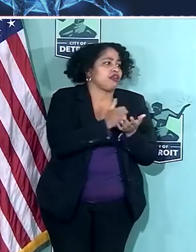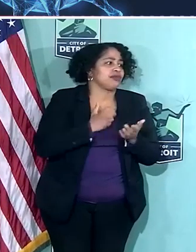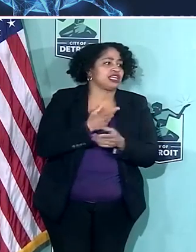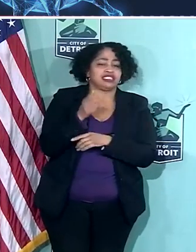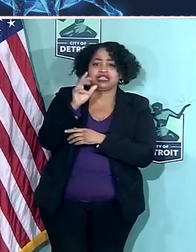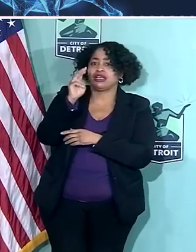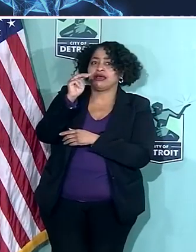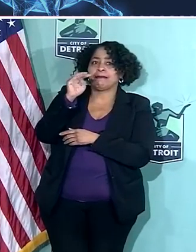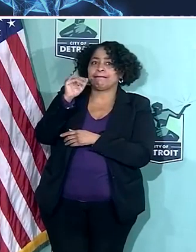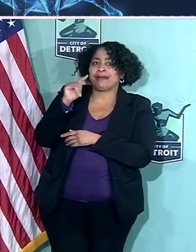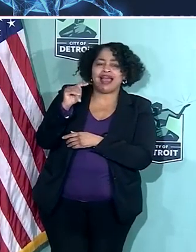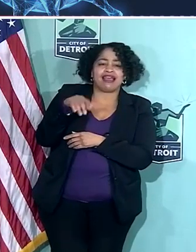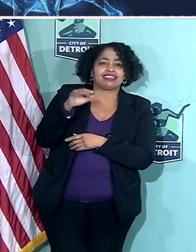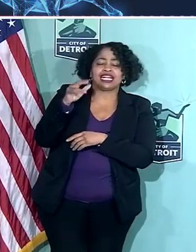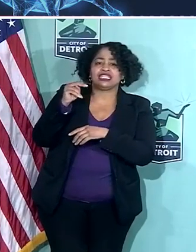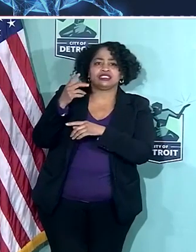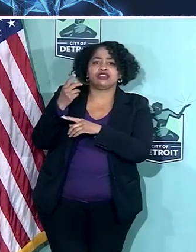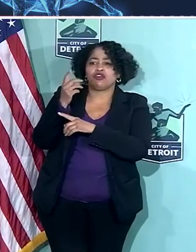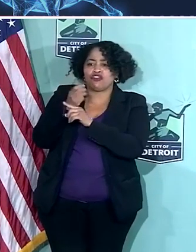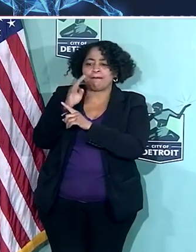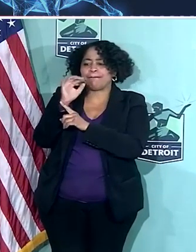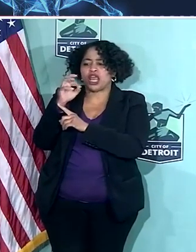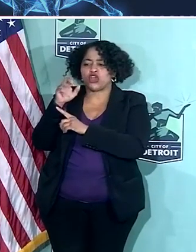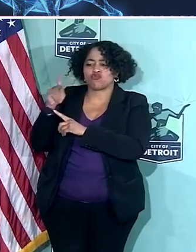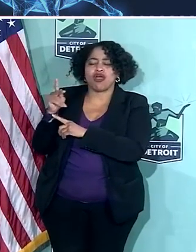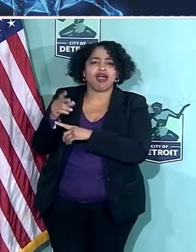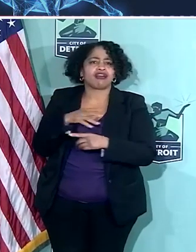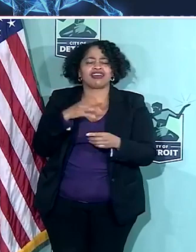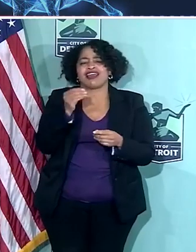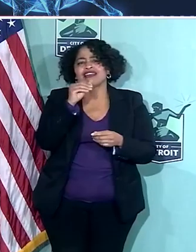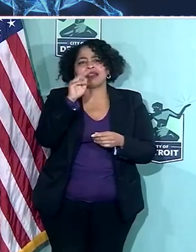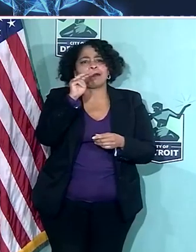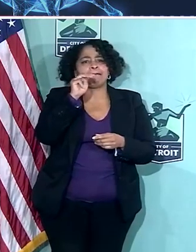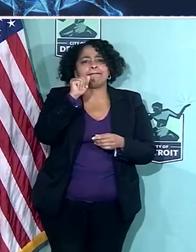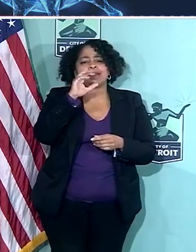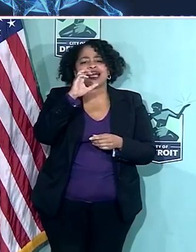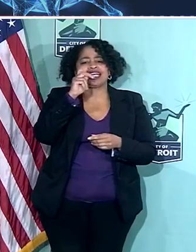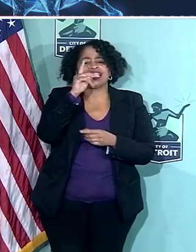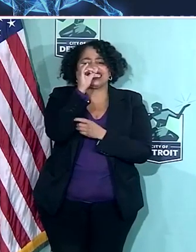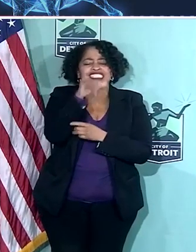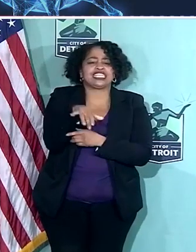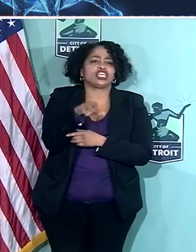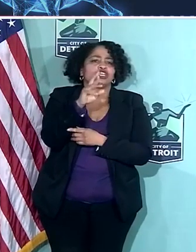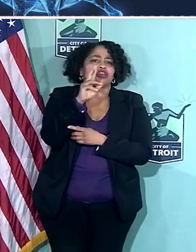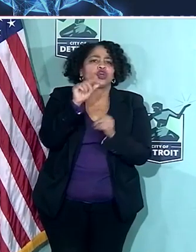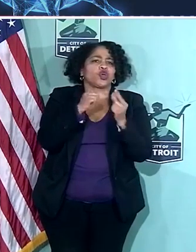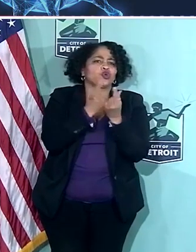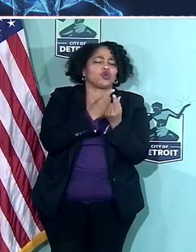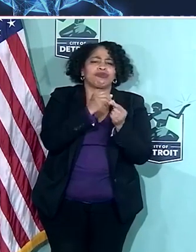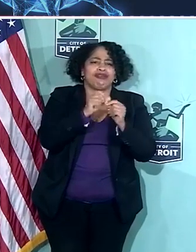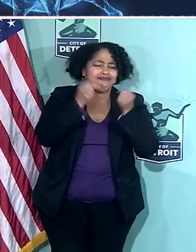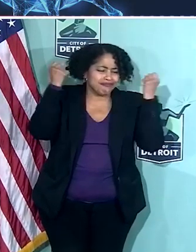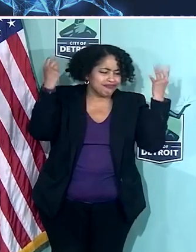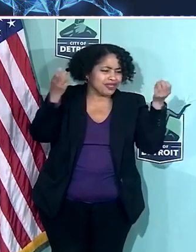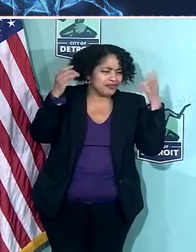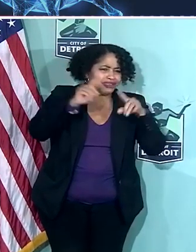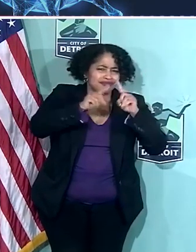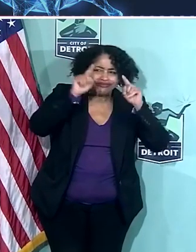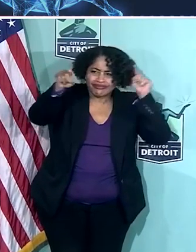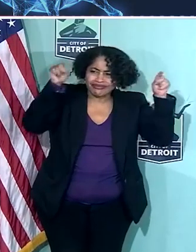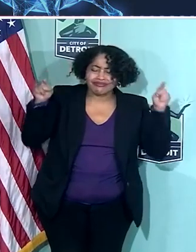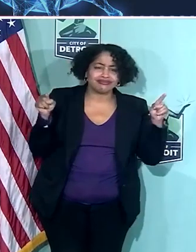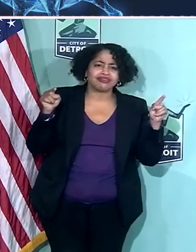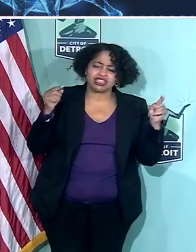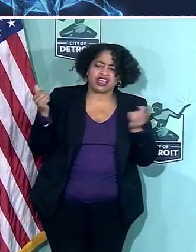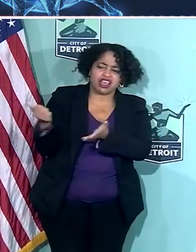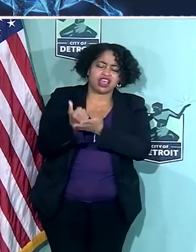representing him, the McKinsey Group, and a whole range of partners in developing this. They have not only got a playbook on how to